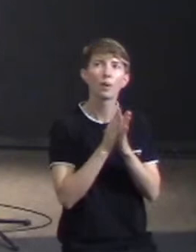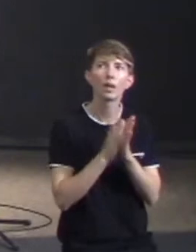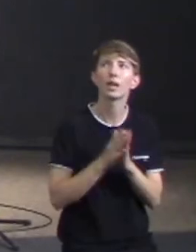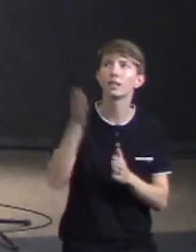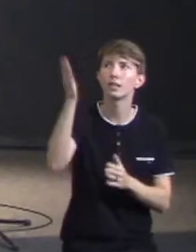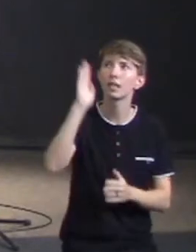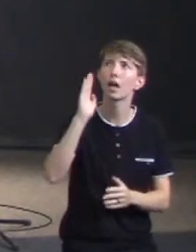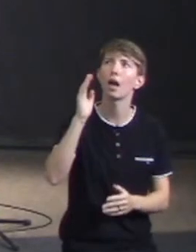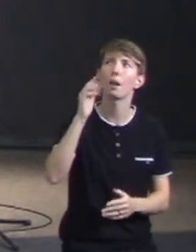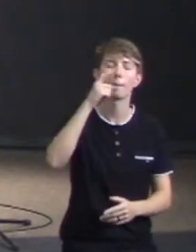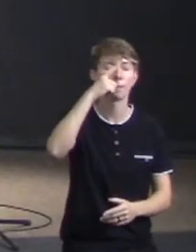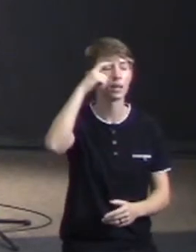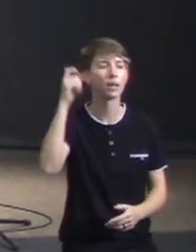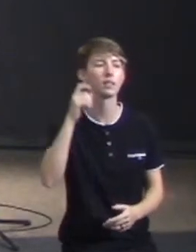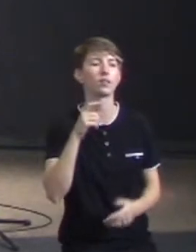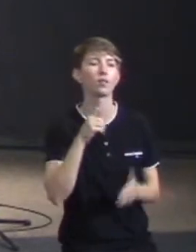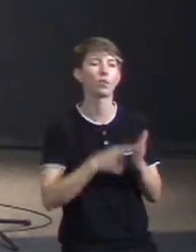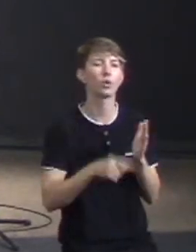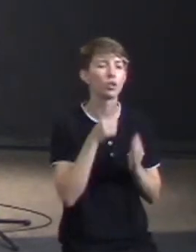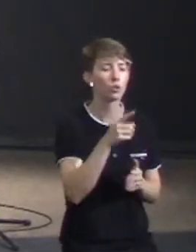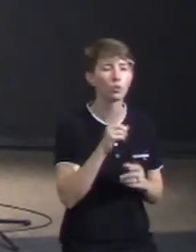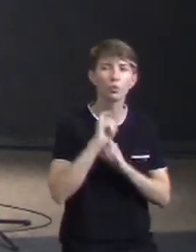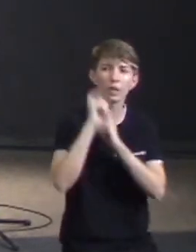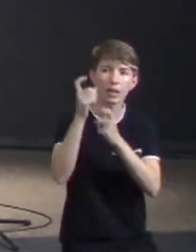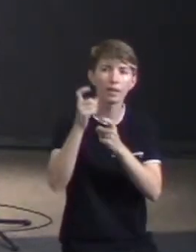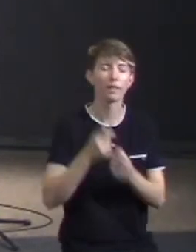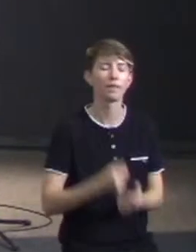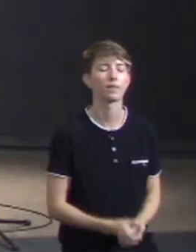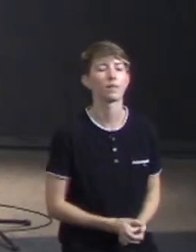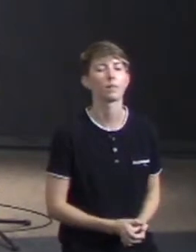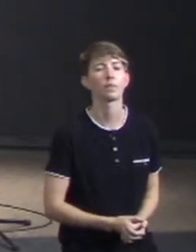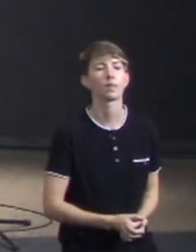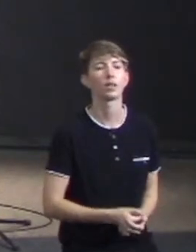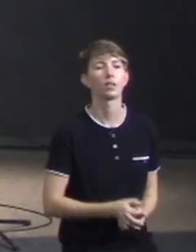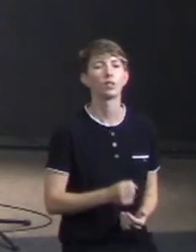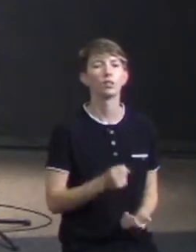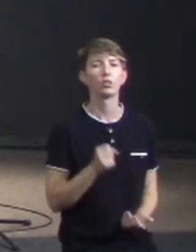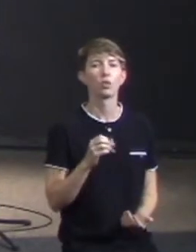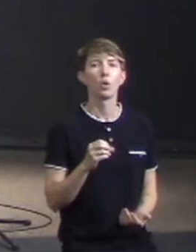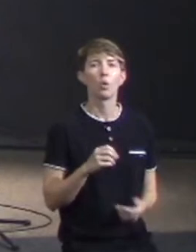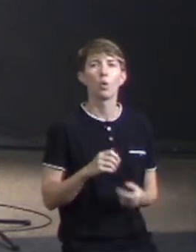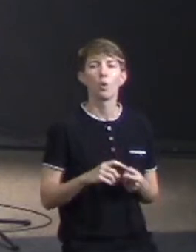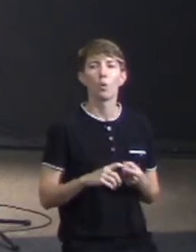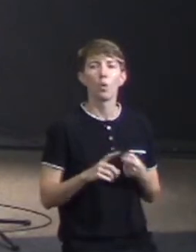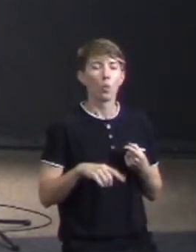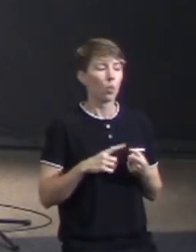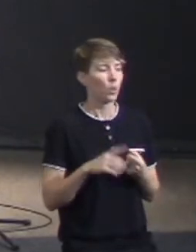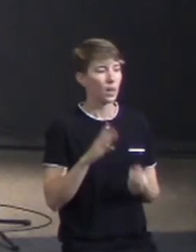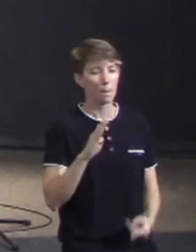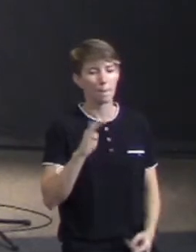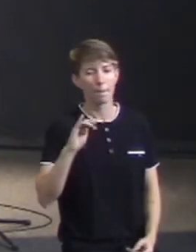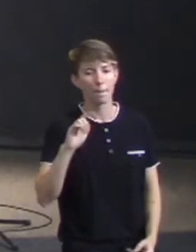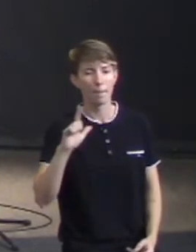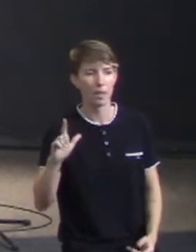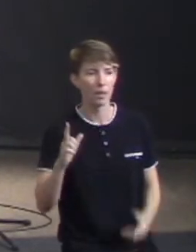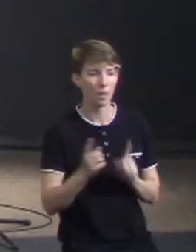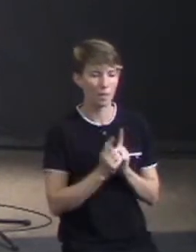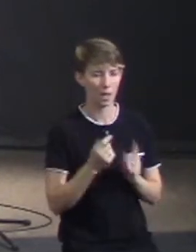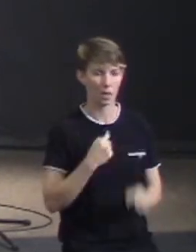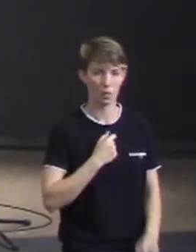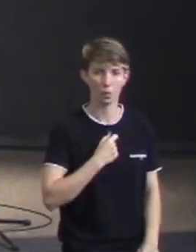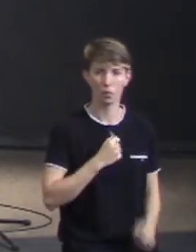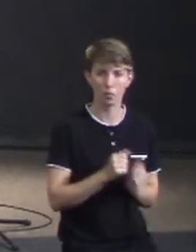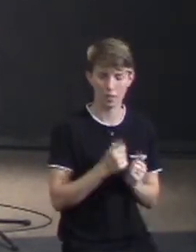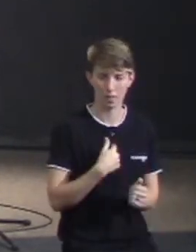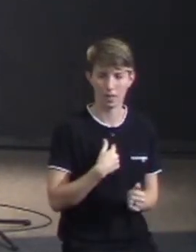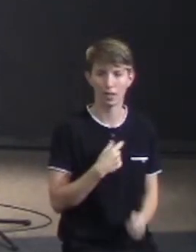give. You know, and so when Bill met with me Tuesday, and he